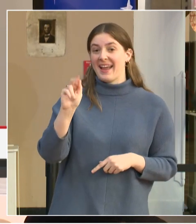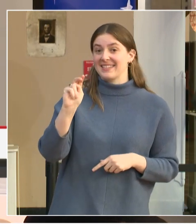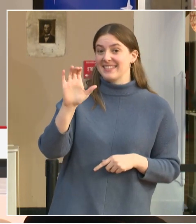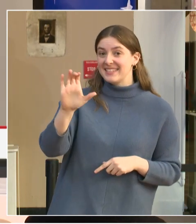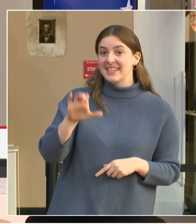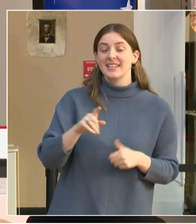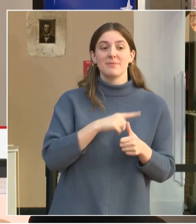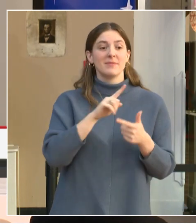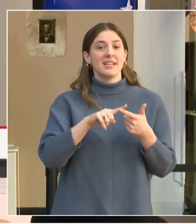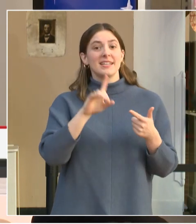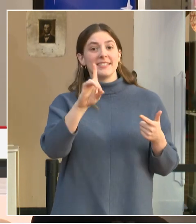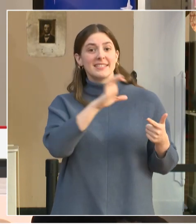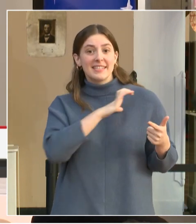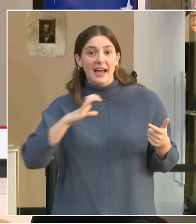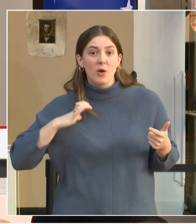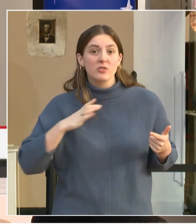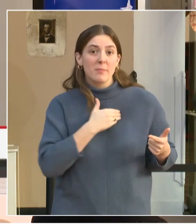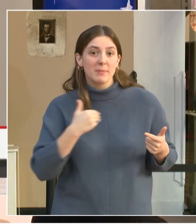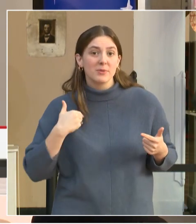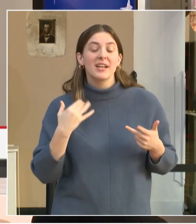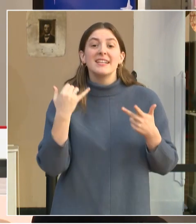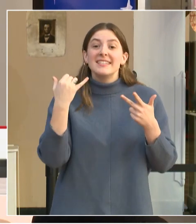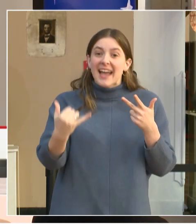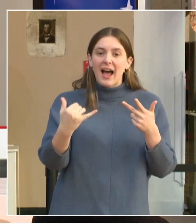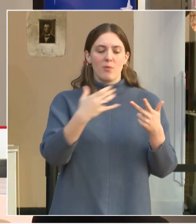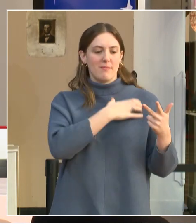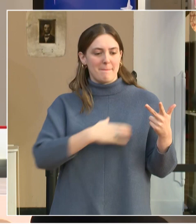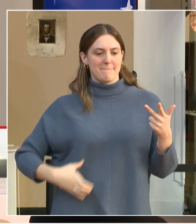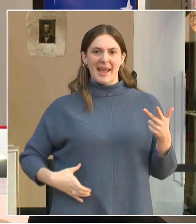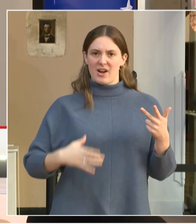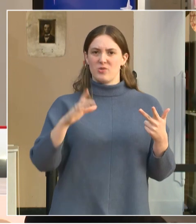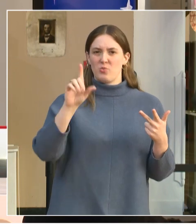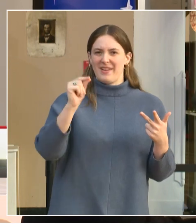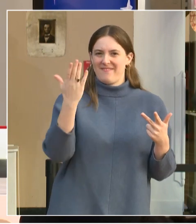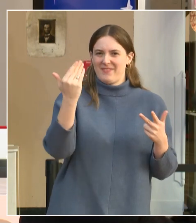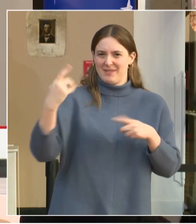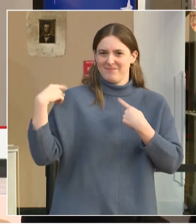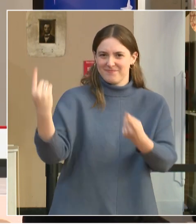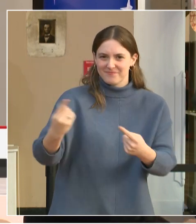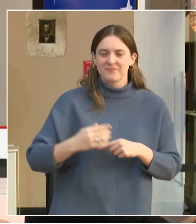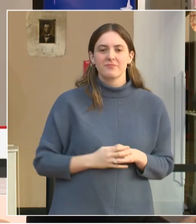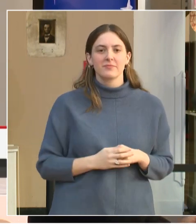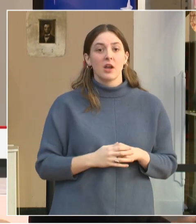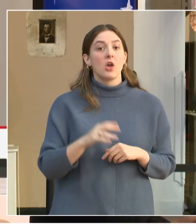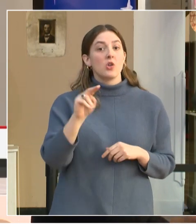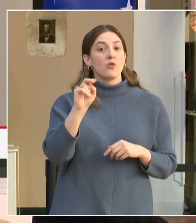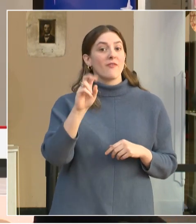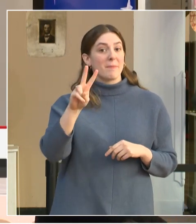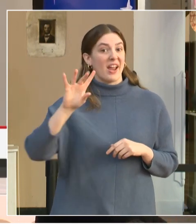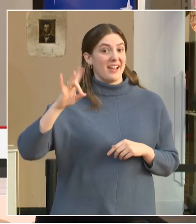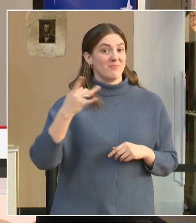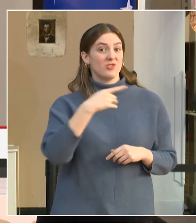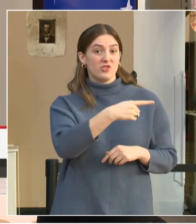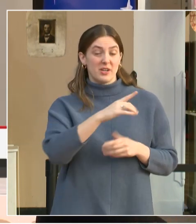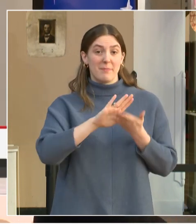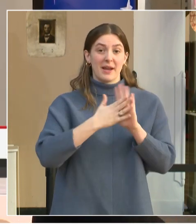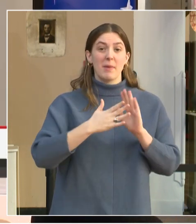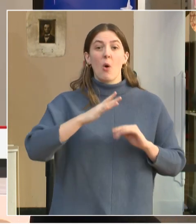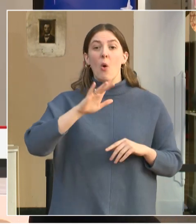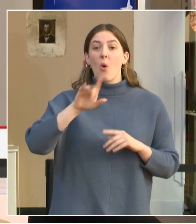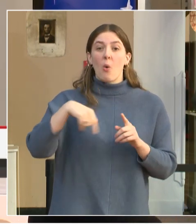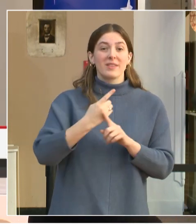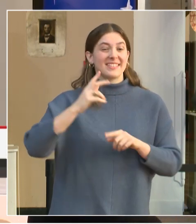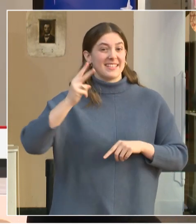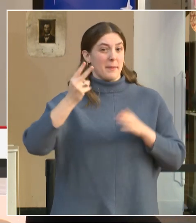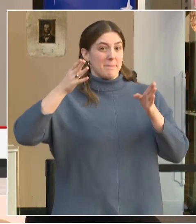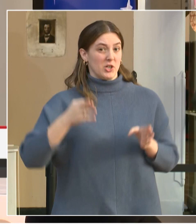the D.C. Council, and now our mayor since 2015. On November 8th, she became only the second person elected 3 times as mayor of